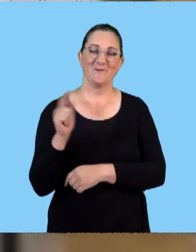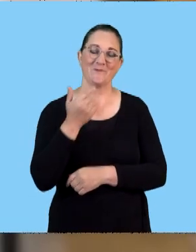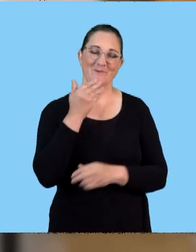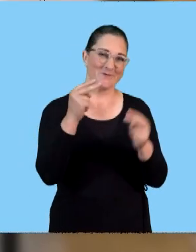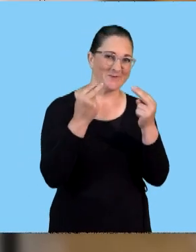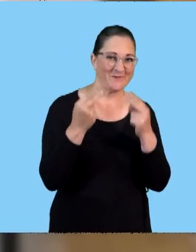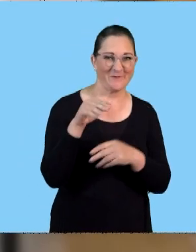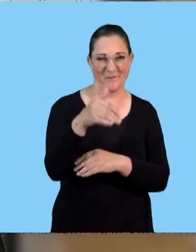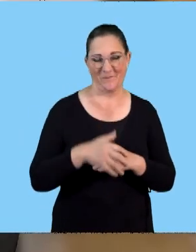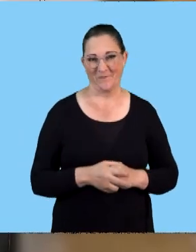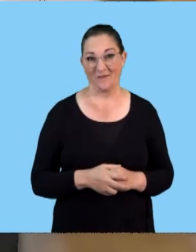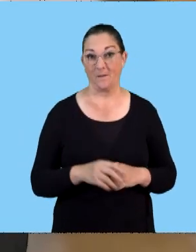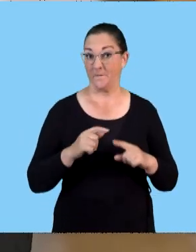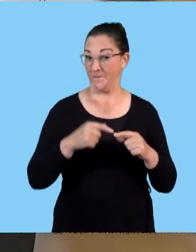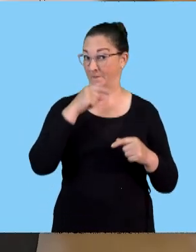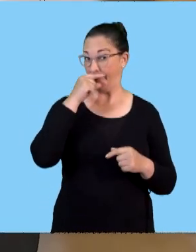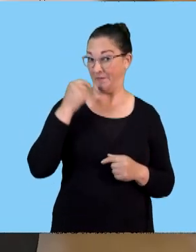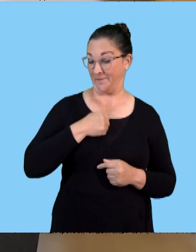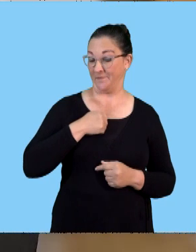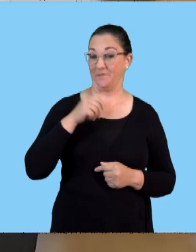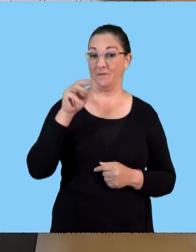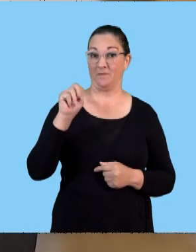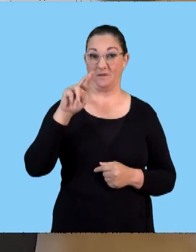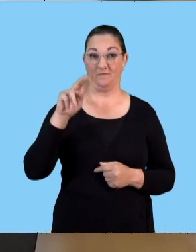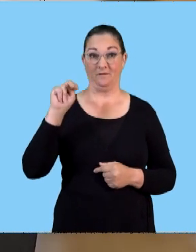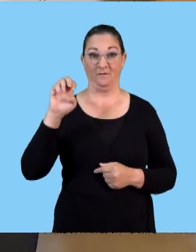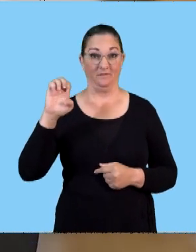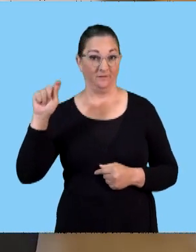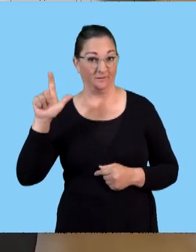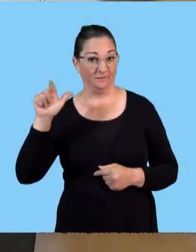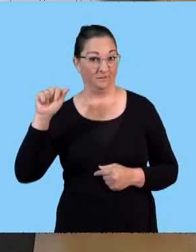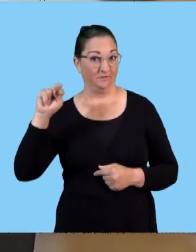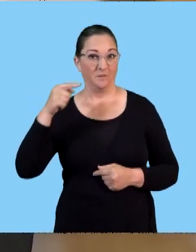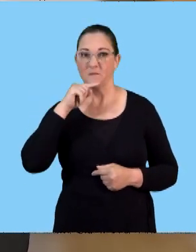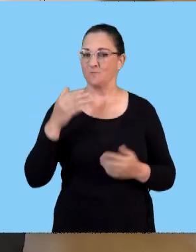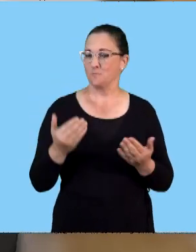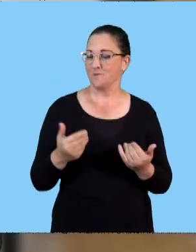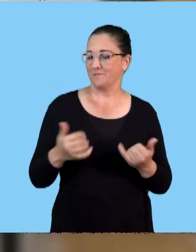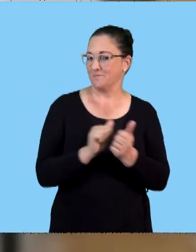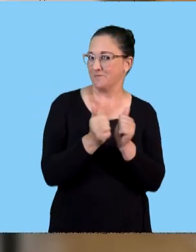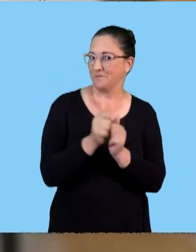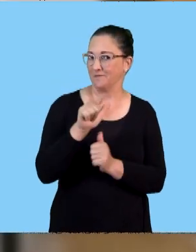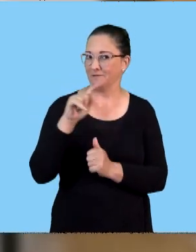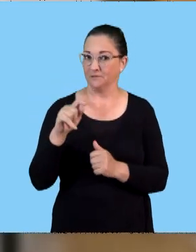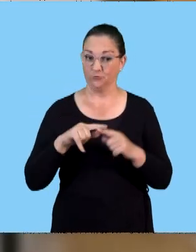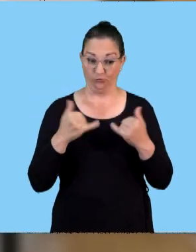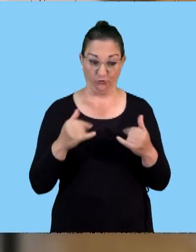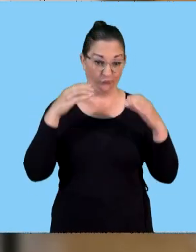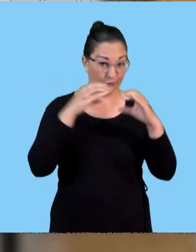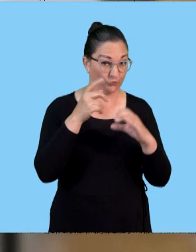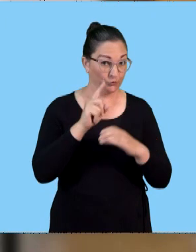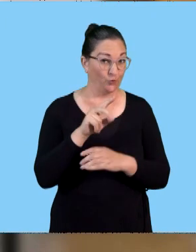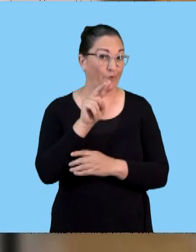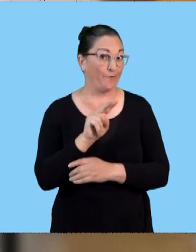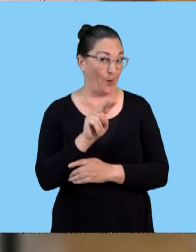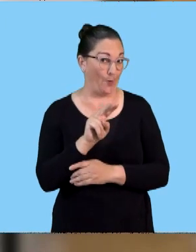Good day to all our viewers out there. My name is Heinrich Neethling and welcome to Mathematical Literacy. The focus of our lesson today will be